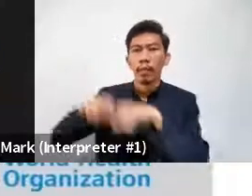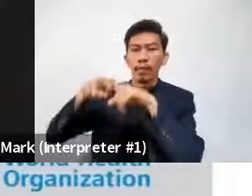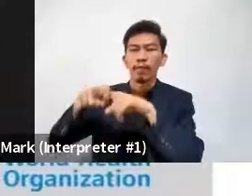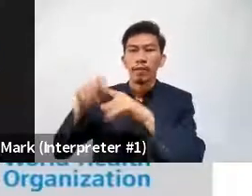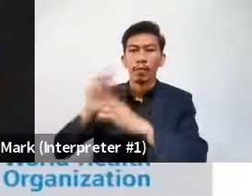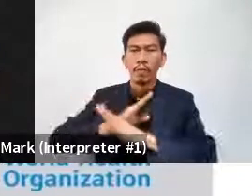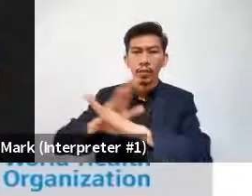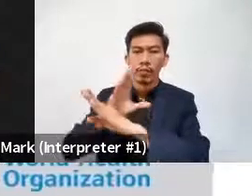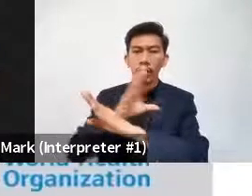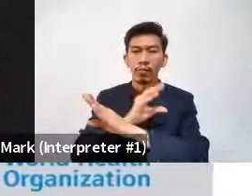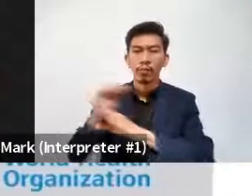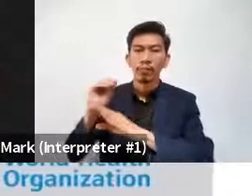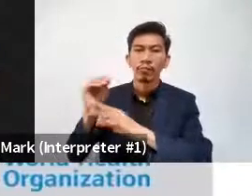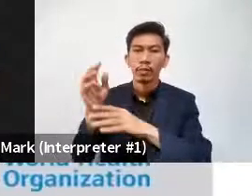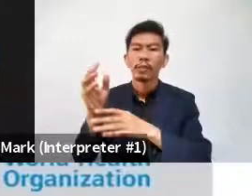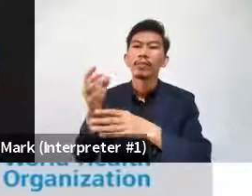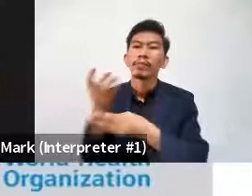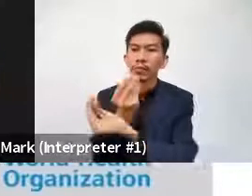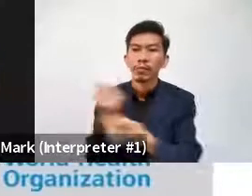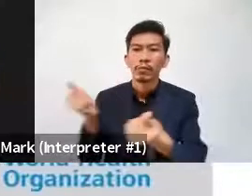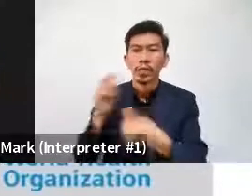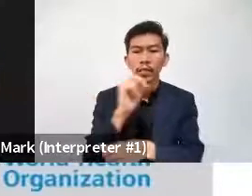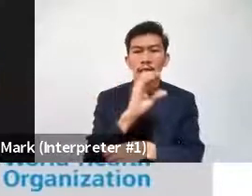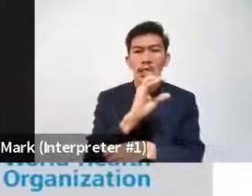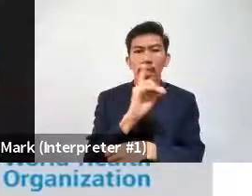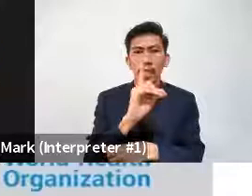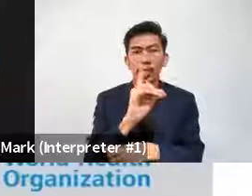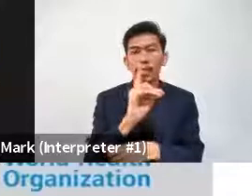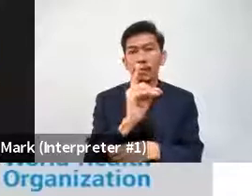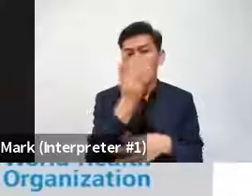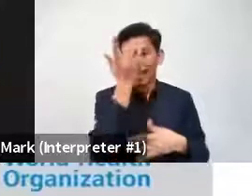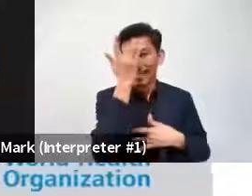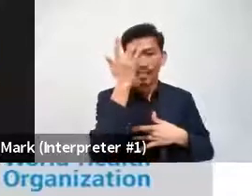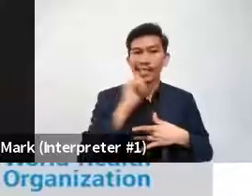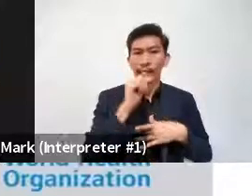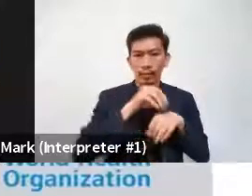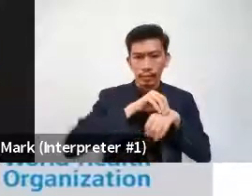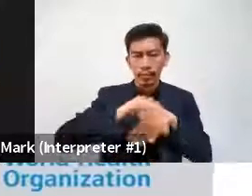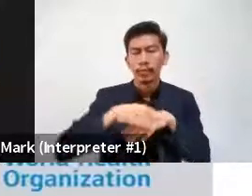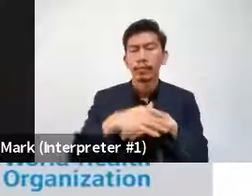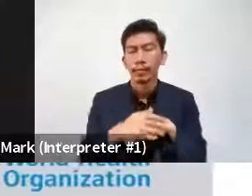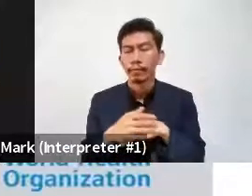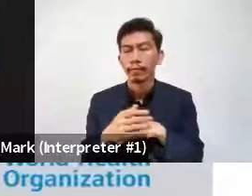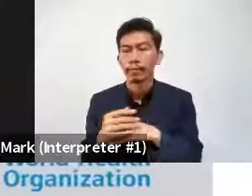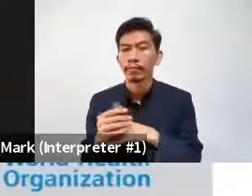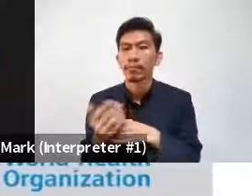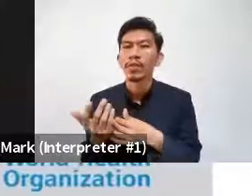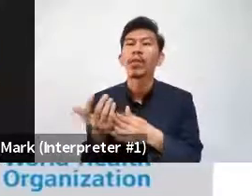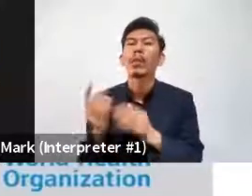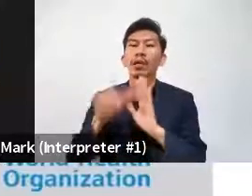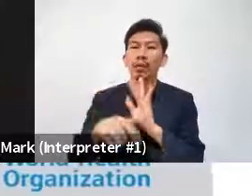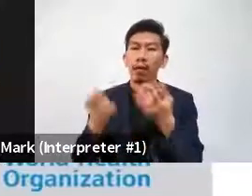of NCDs, which will lead to long-term upsurge in deaths